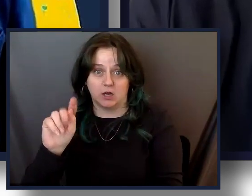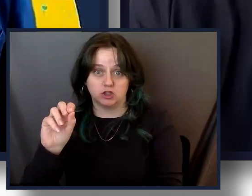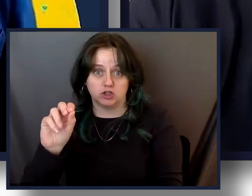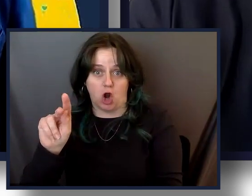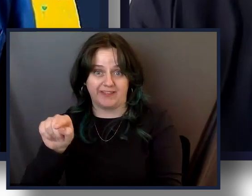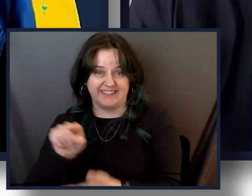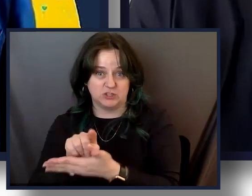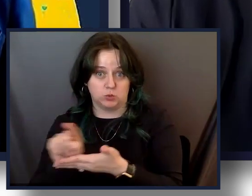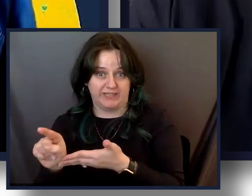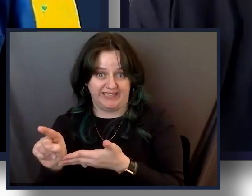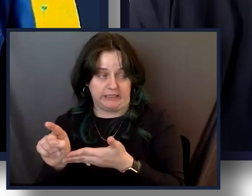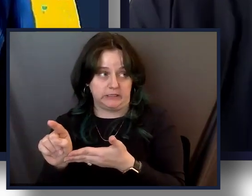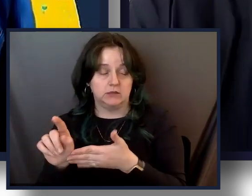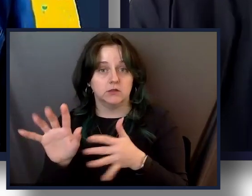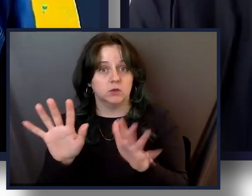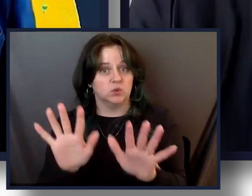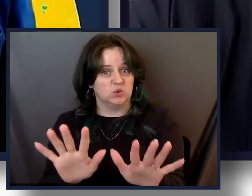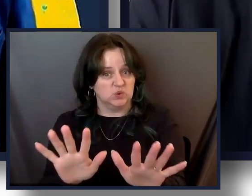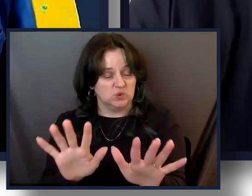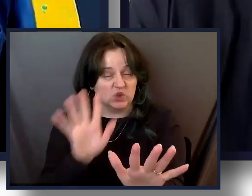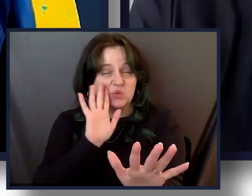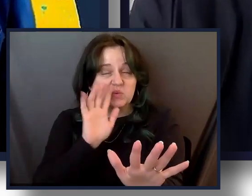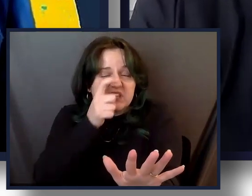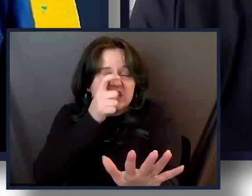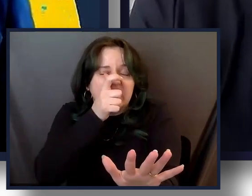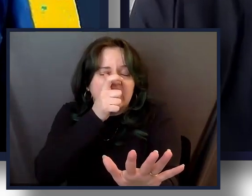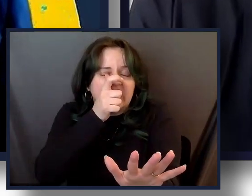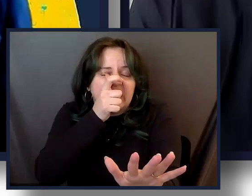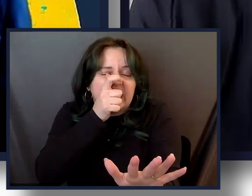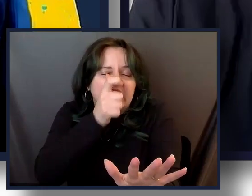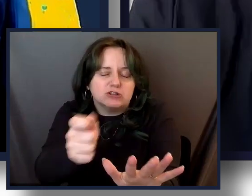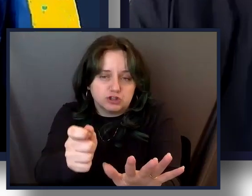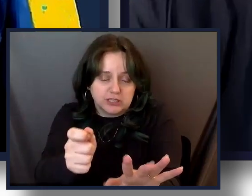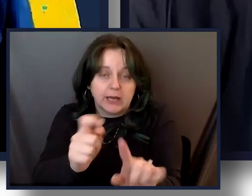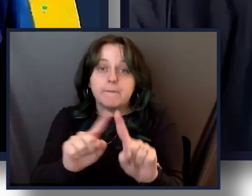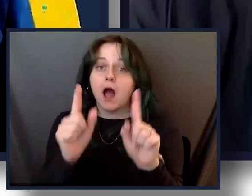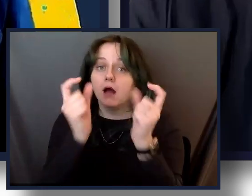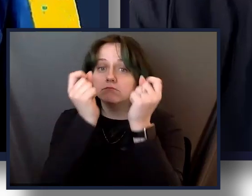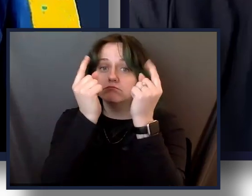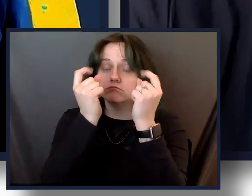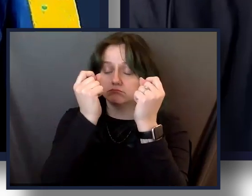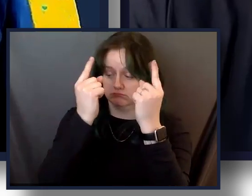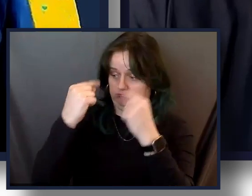This is going to be really, really interesting. But until today,